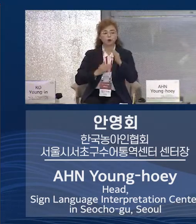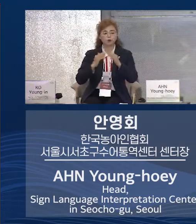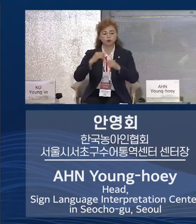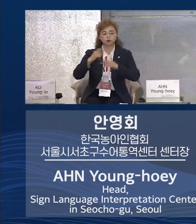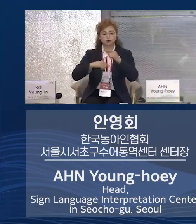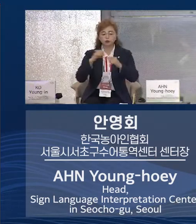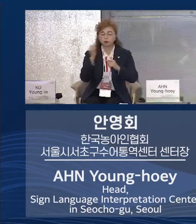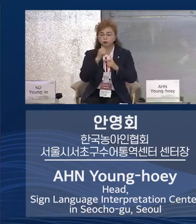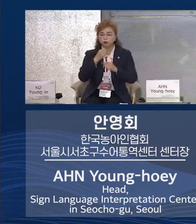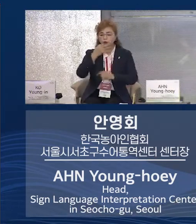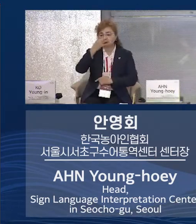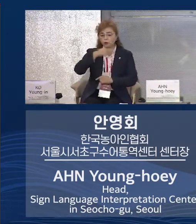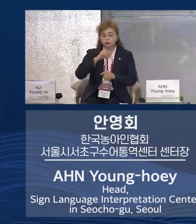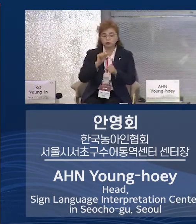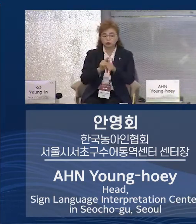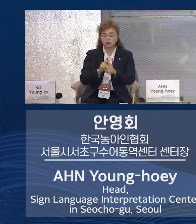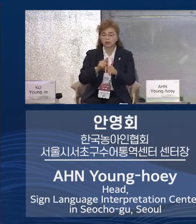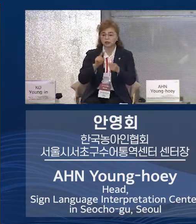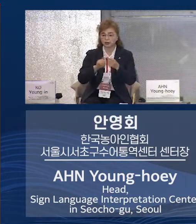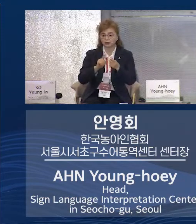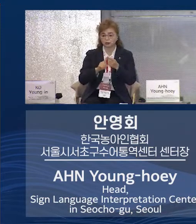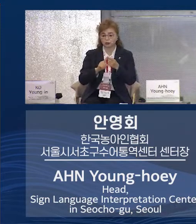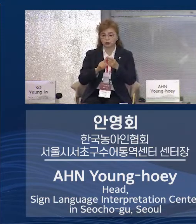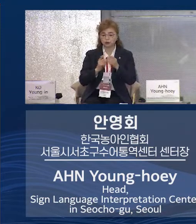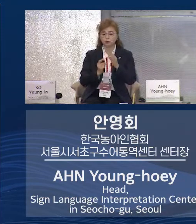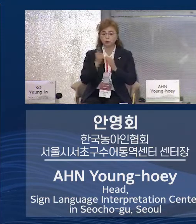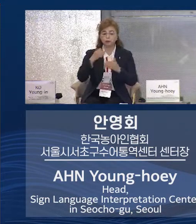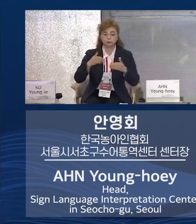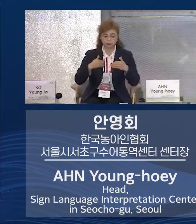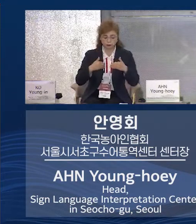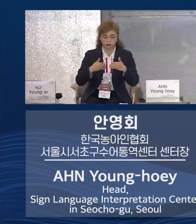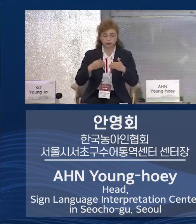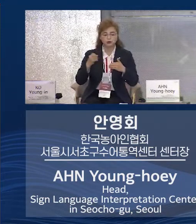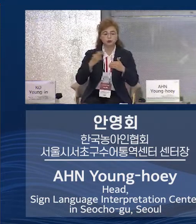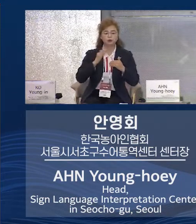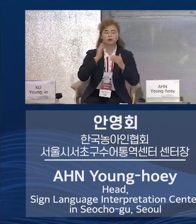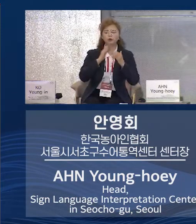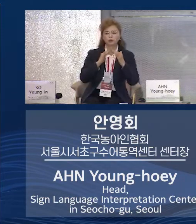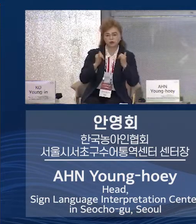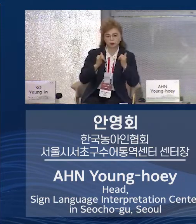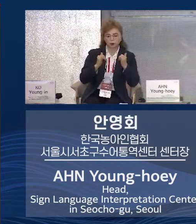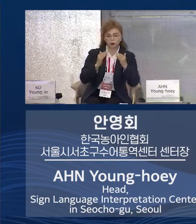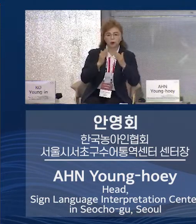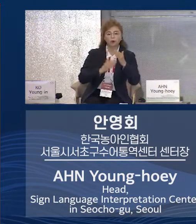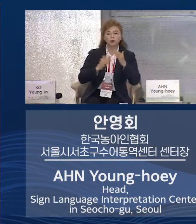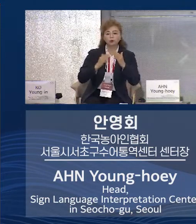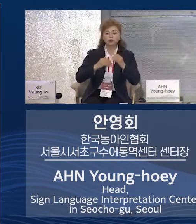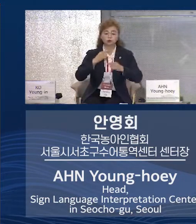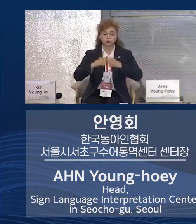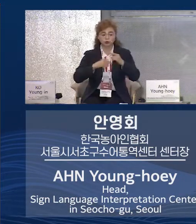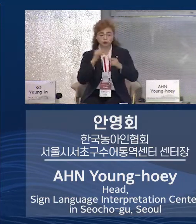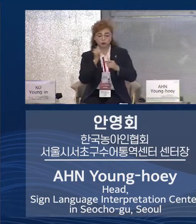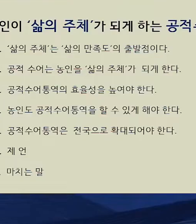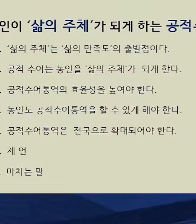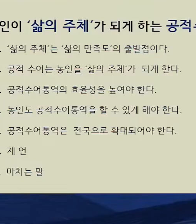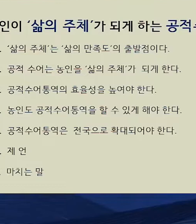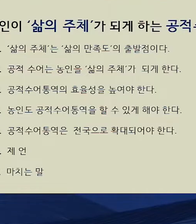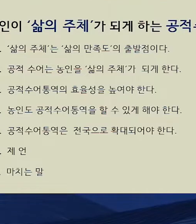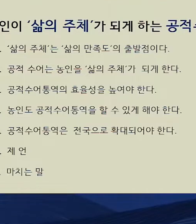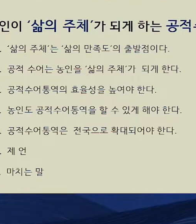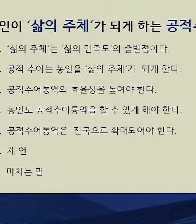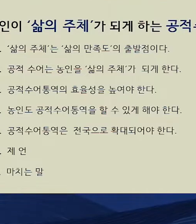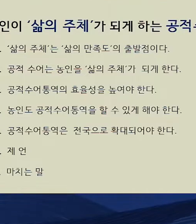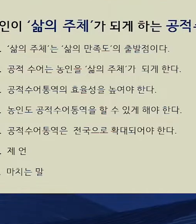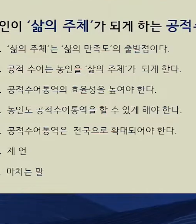interpretation, and again, the people with hearing loss should be given chances to interpret in official sign language.